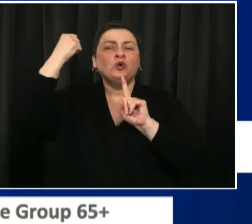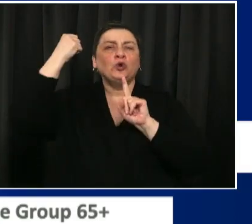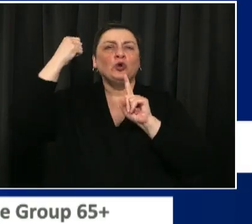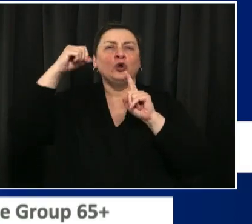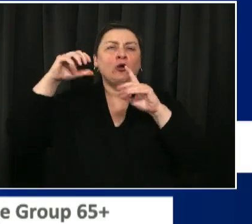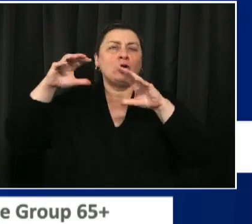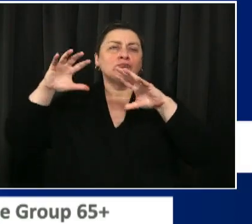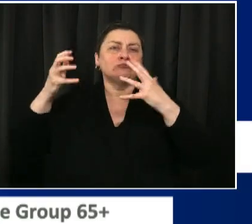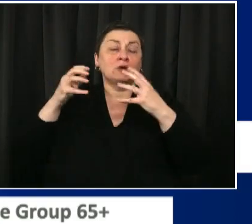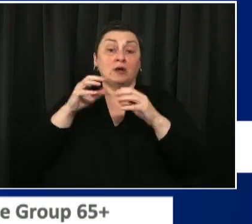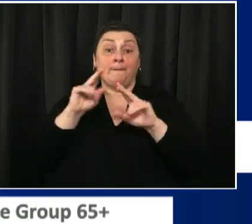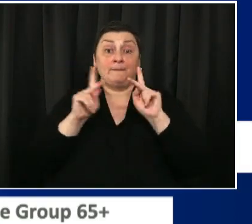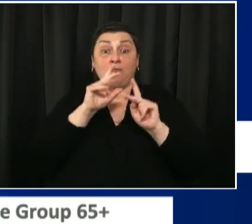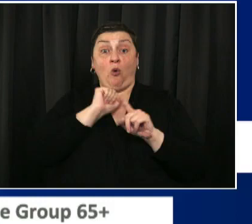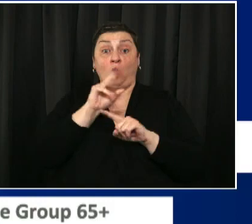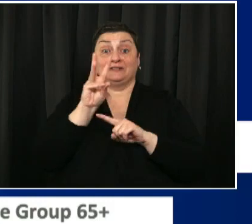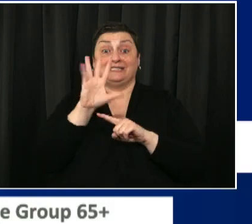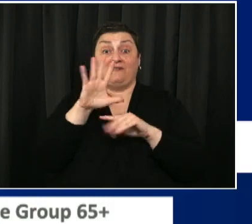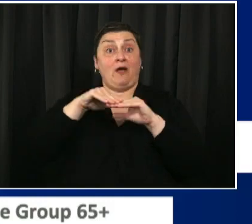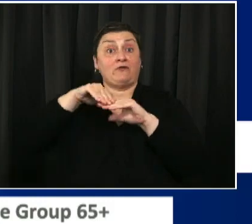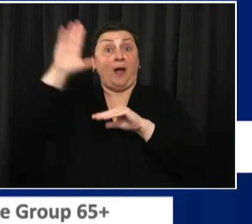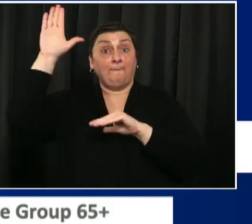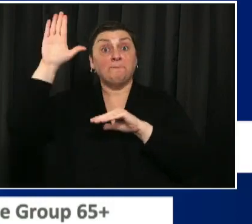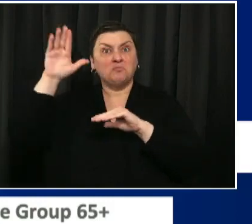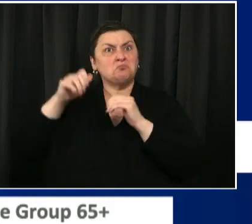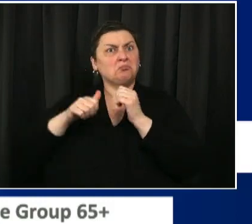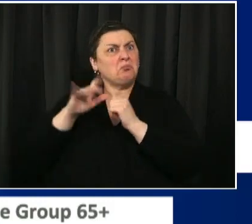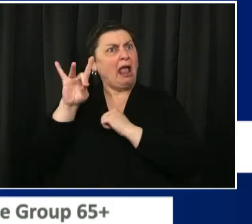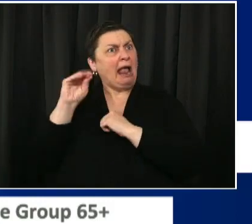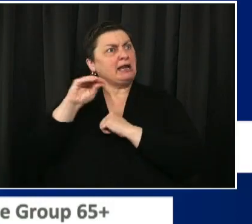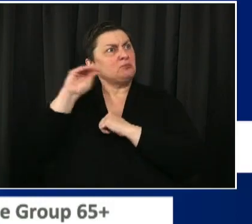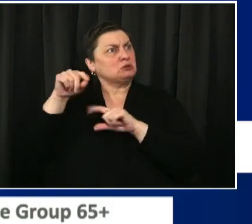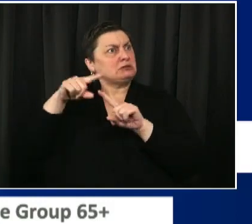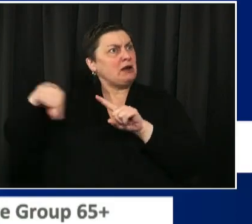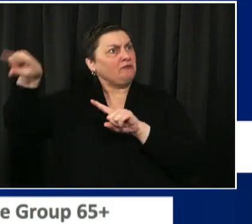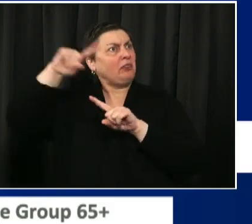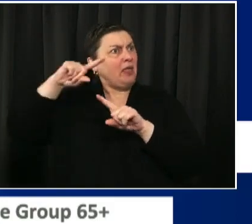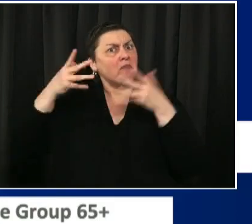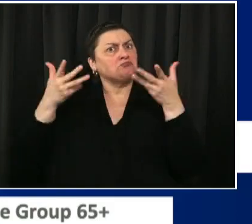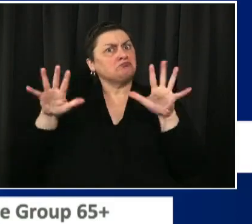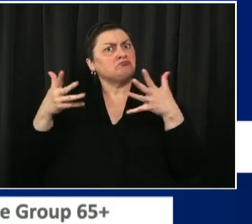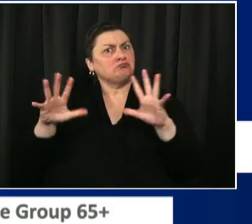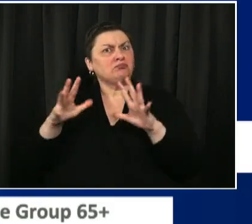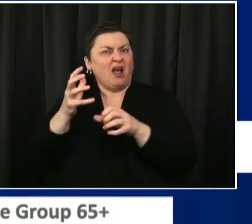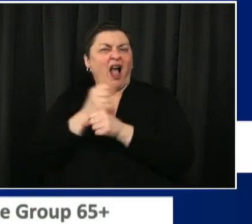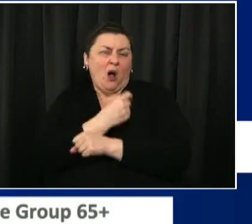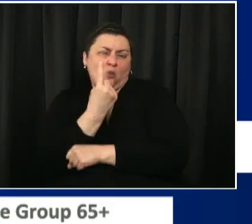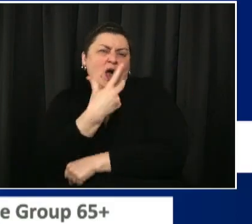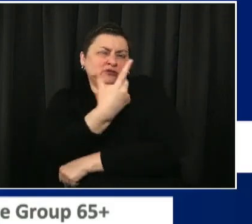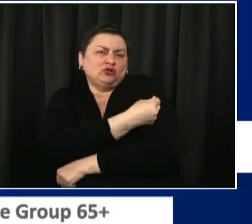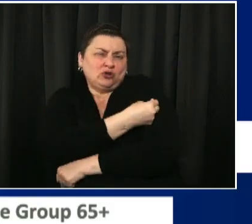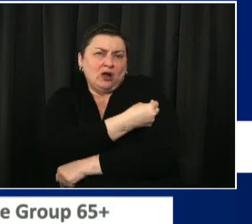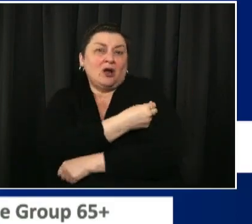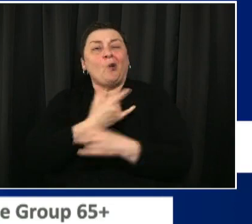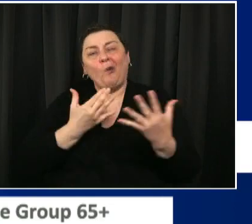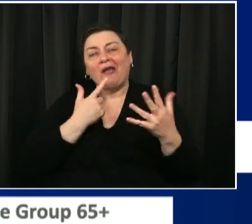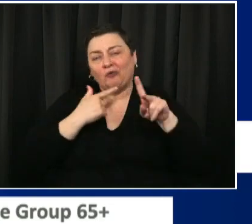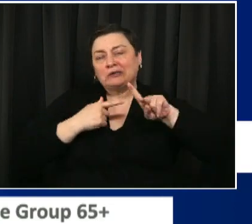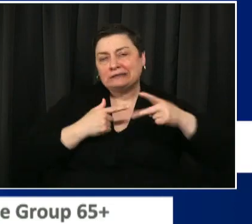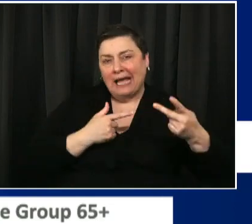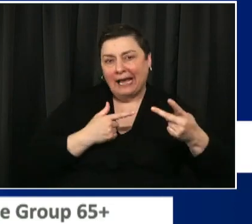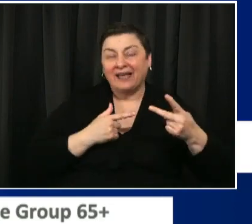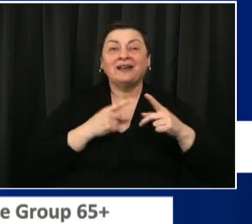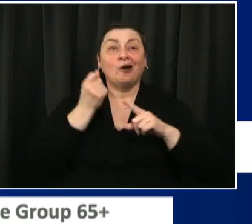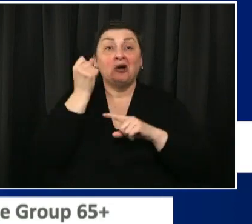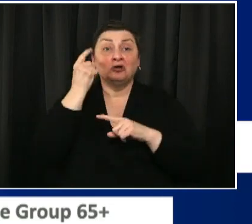80% of those above 65 receiving at least one vaccine dose. It takes a while for the benefits to kick in, but we're not